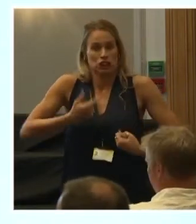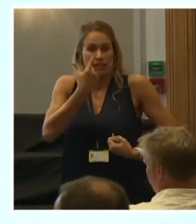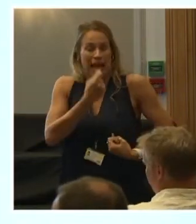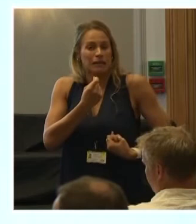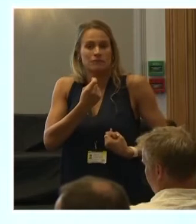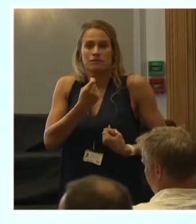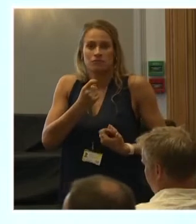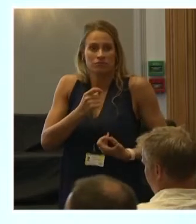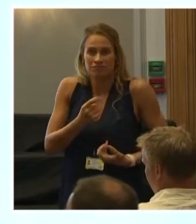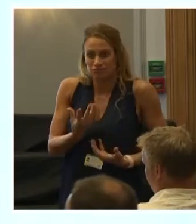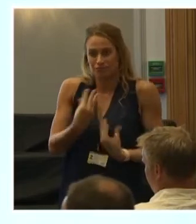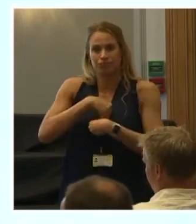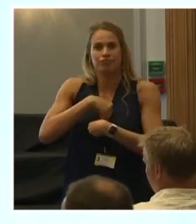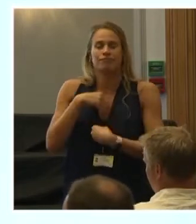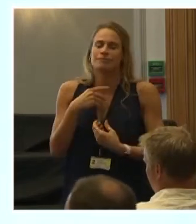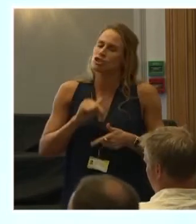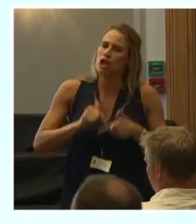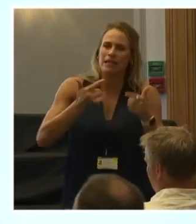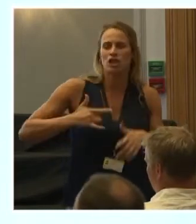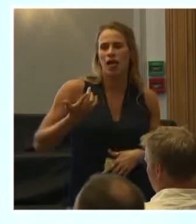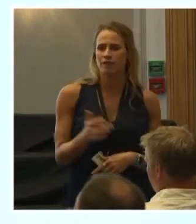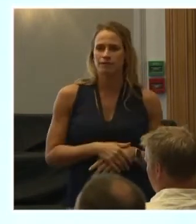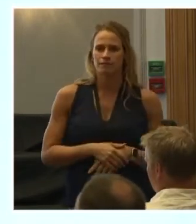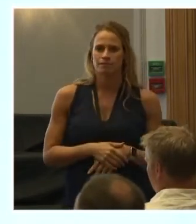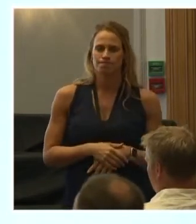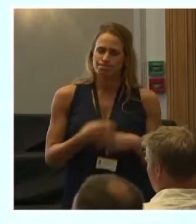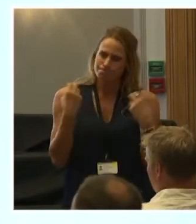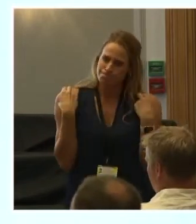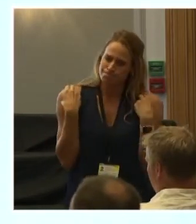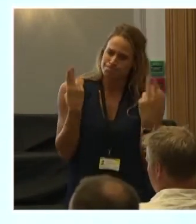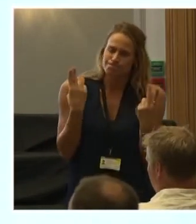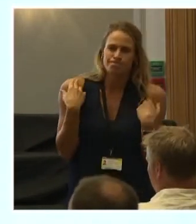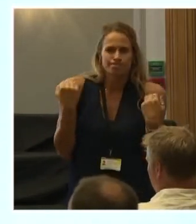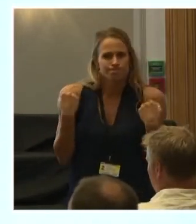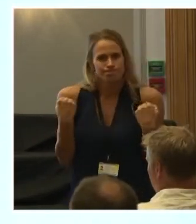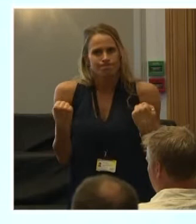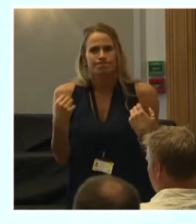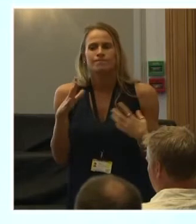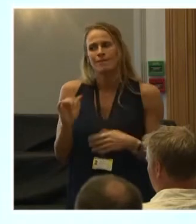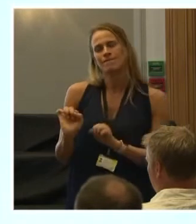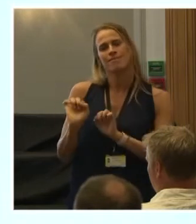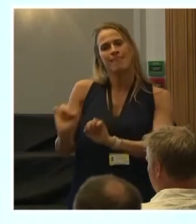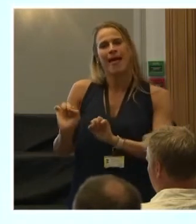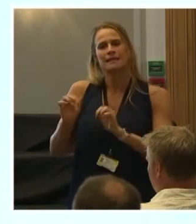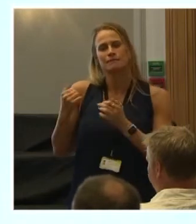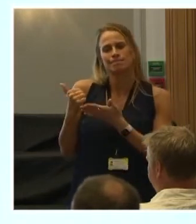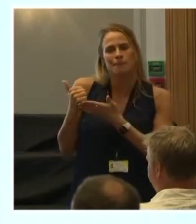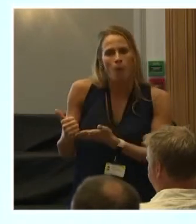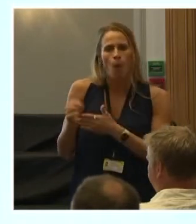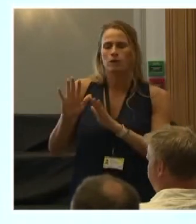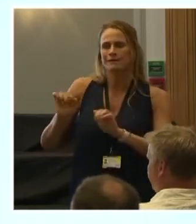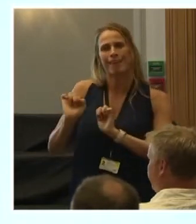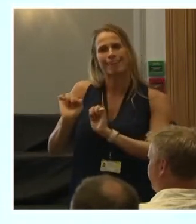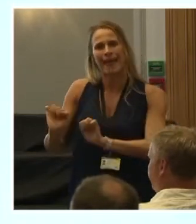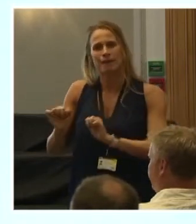never wavered, either in its drive or the support of the charity that they created. And it's that same ethos